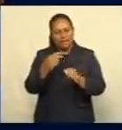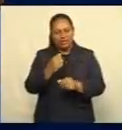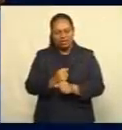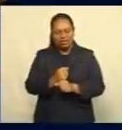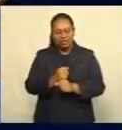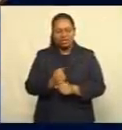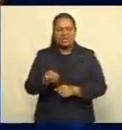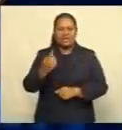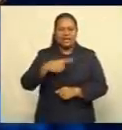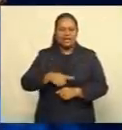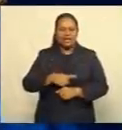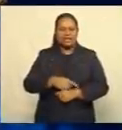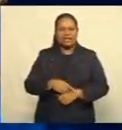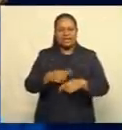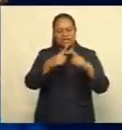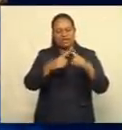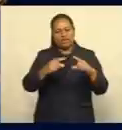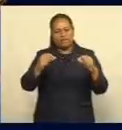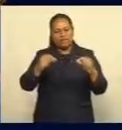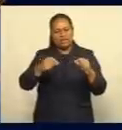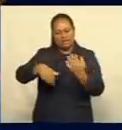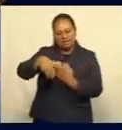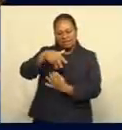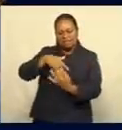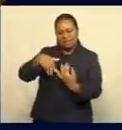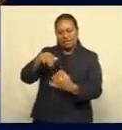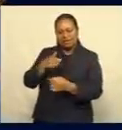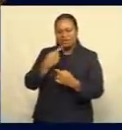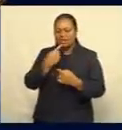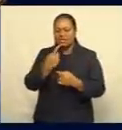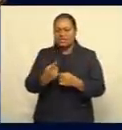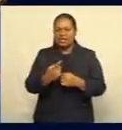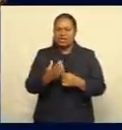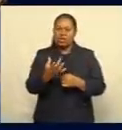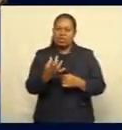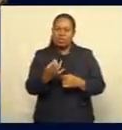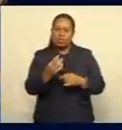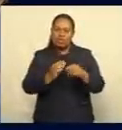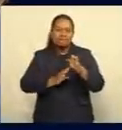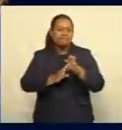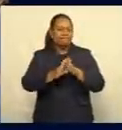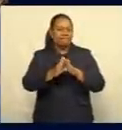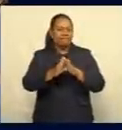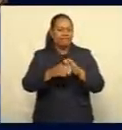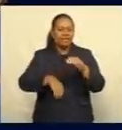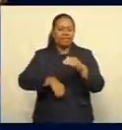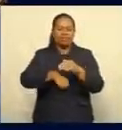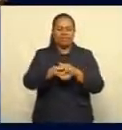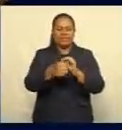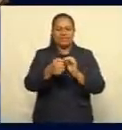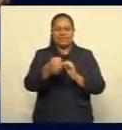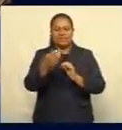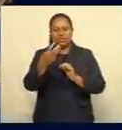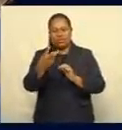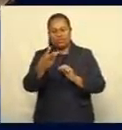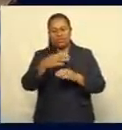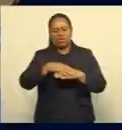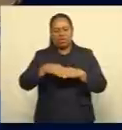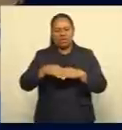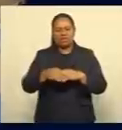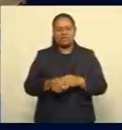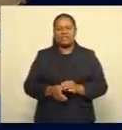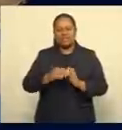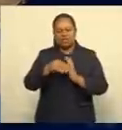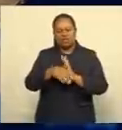Japanese yen. Prices were mixed on the commodities market. Oil rose slightly but remained above $63 a barrel. Gold dropped a few dollars